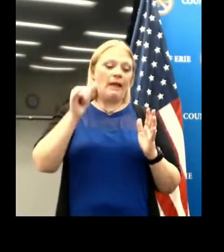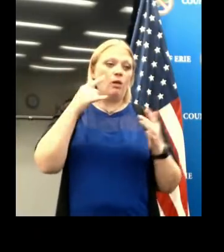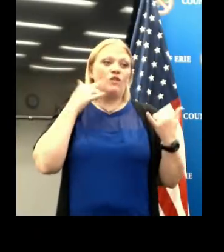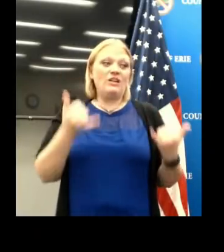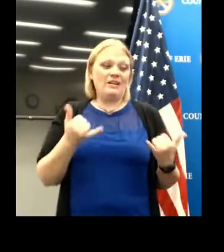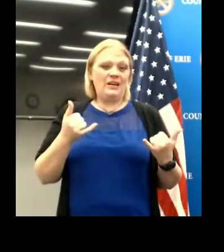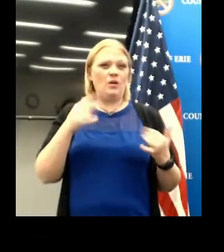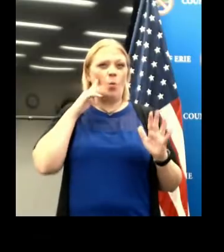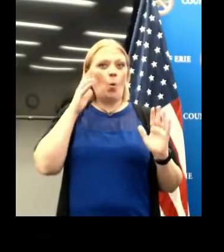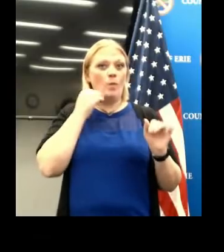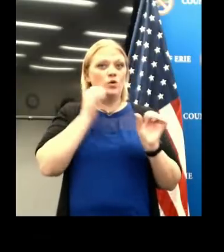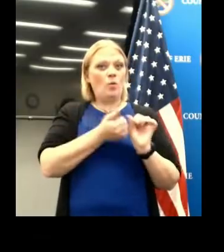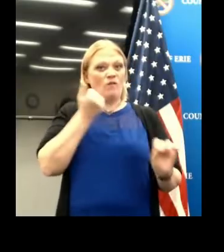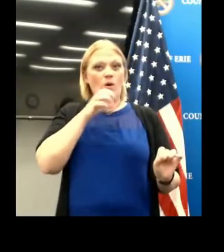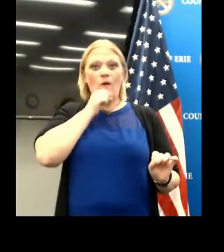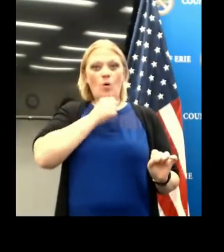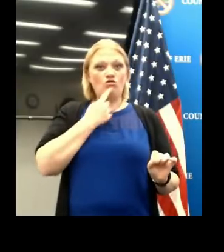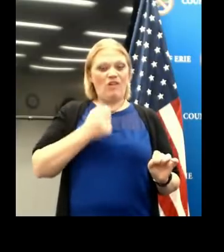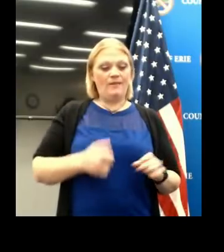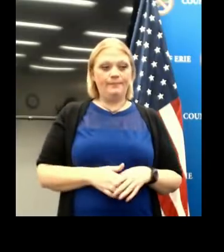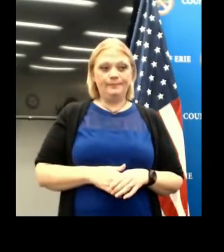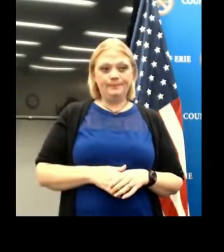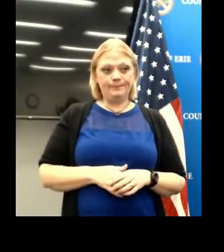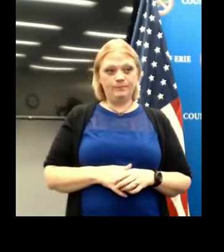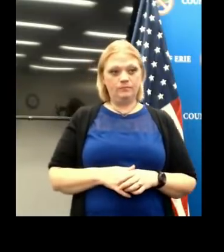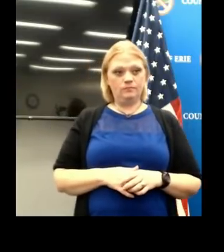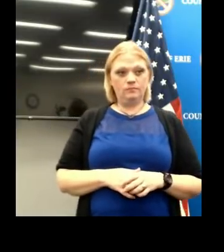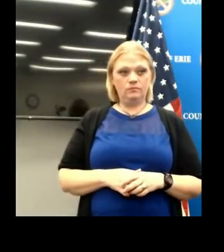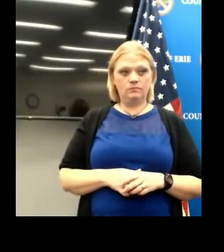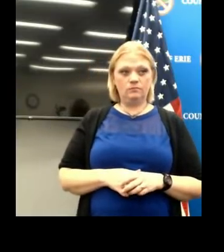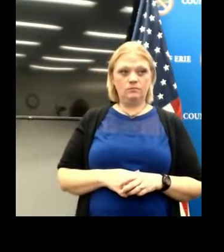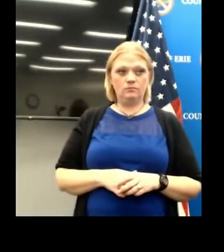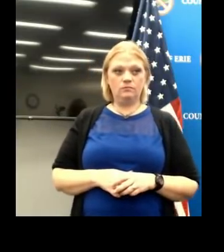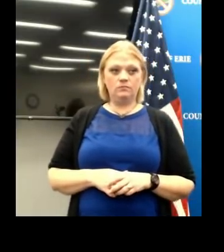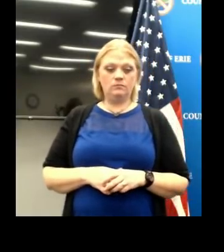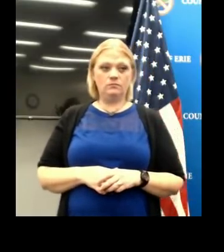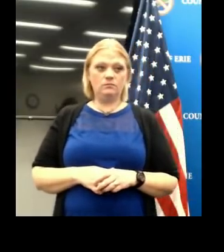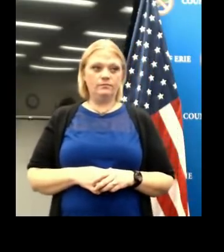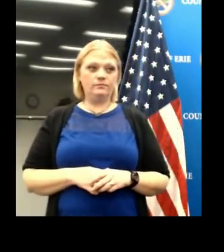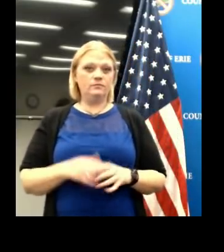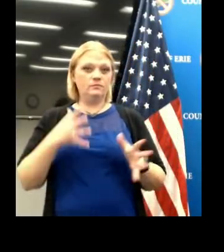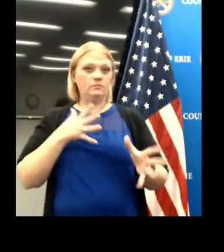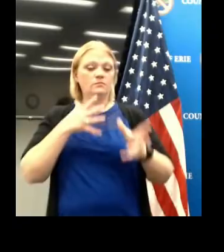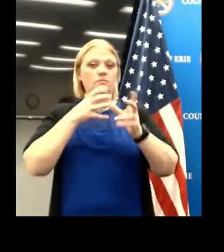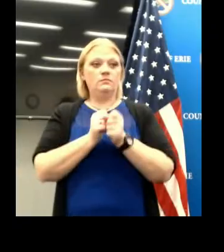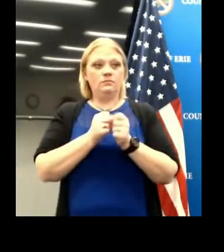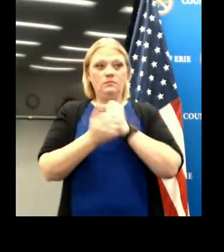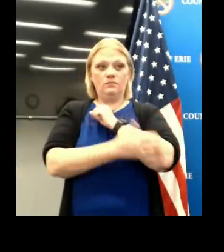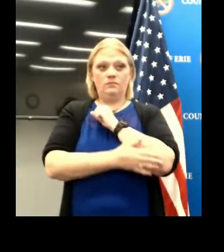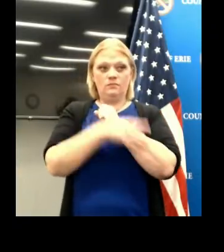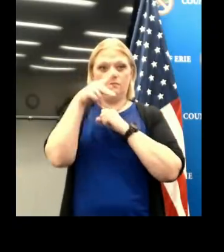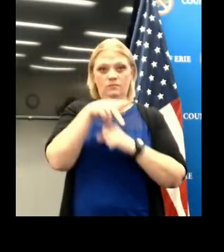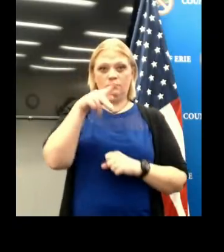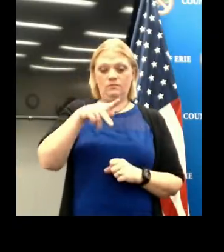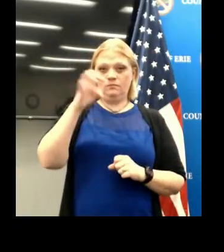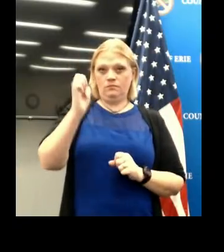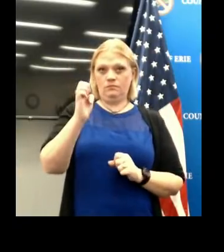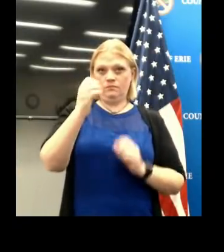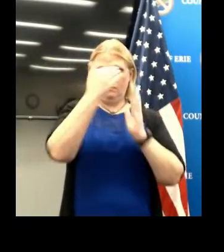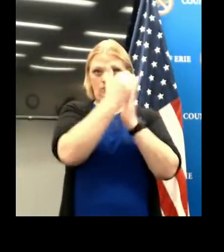we can avoid the orange and red. Wanted to give an update on county's personal protective equipment